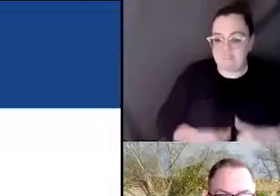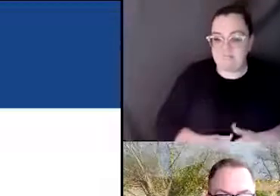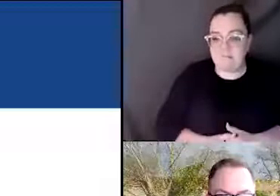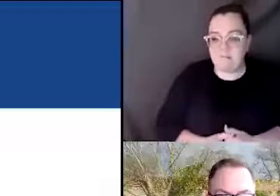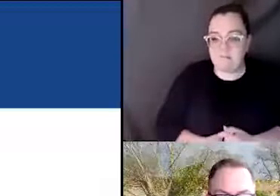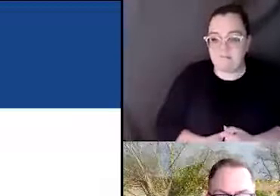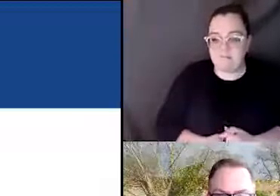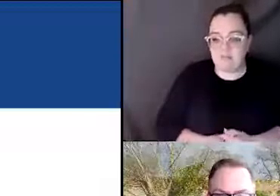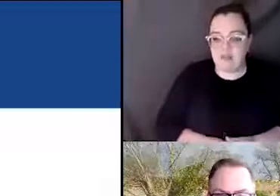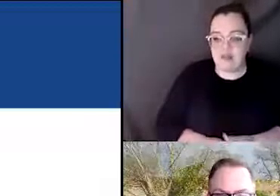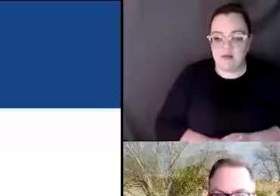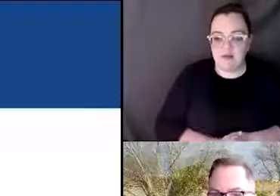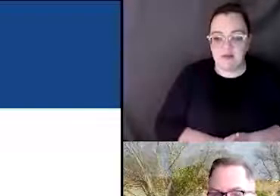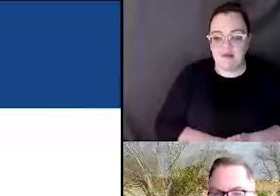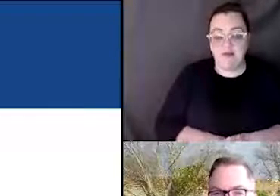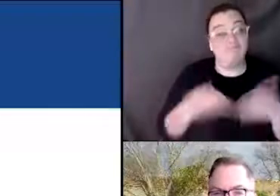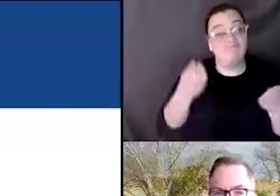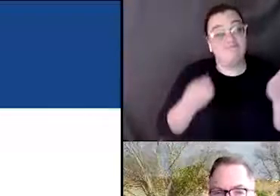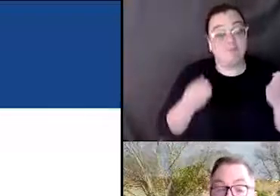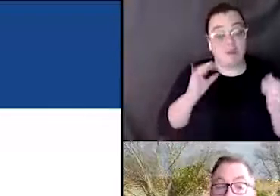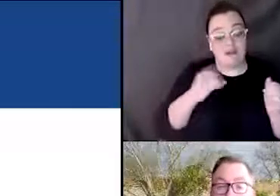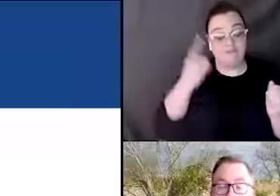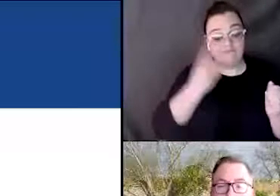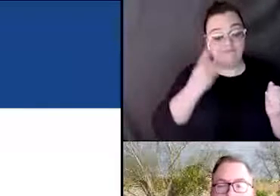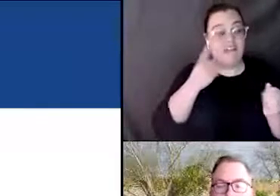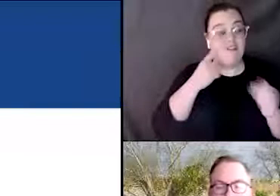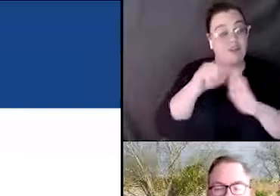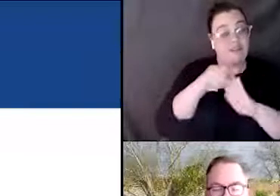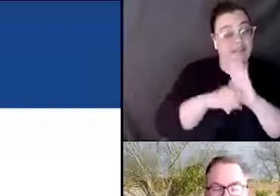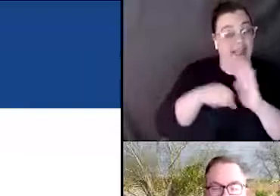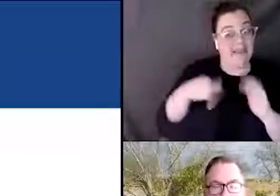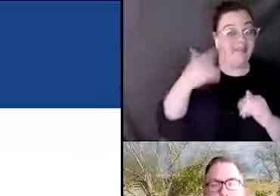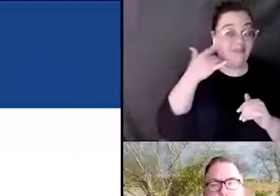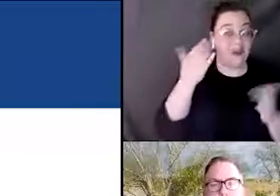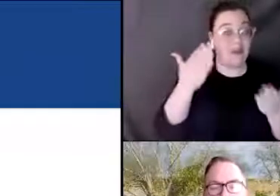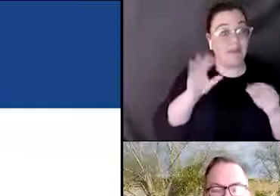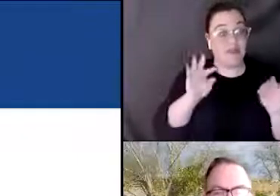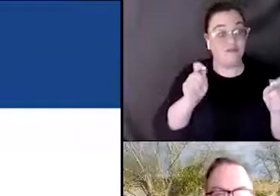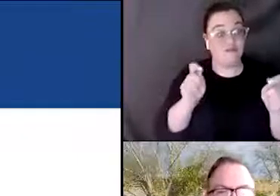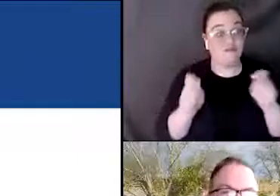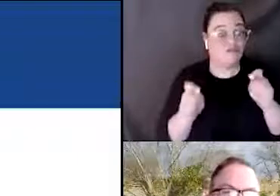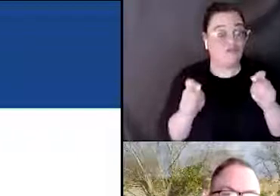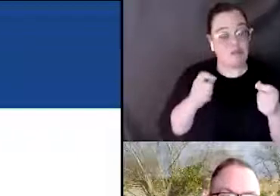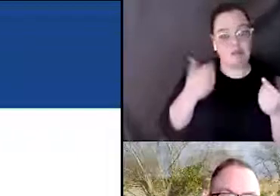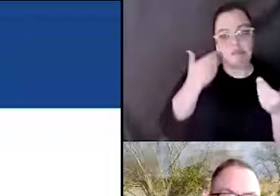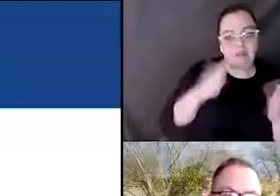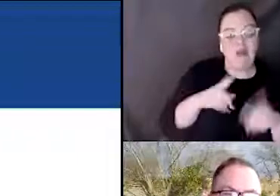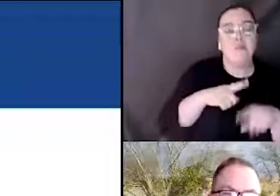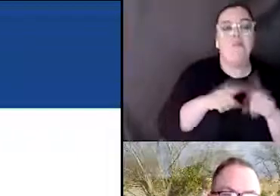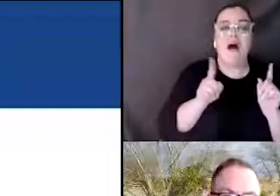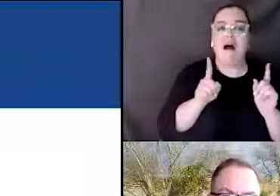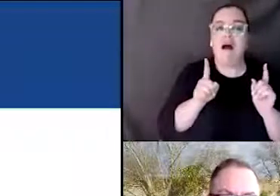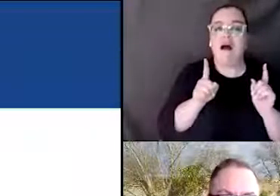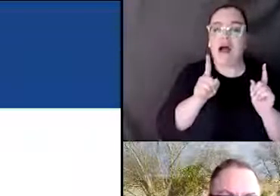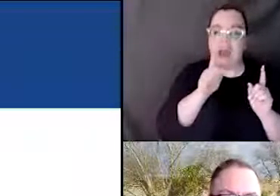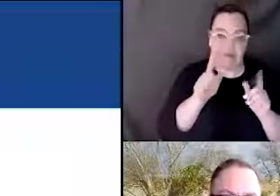It may be something that is really considered at the statewide level to shift, but would be a challenge. Part of the